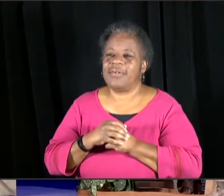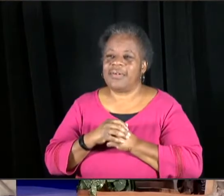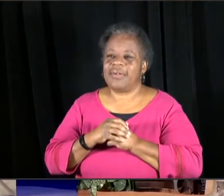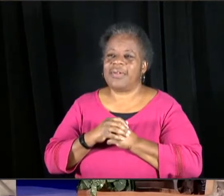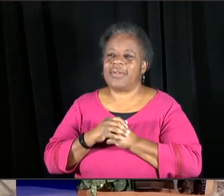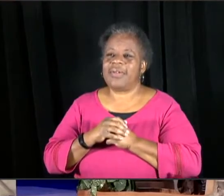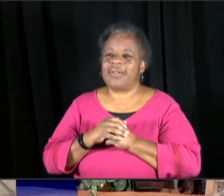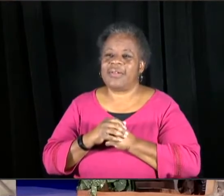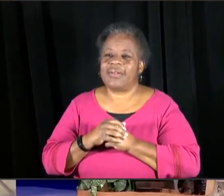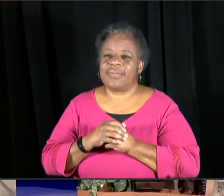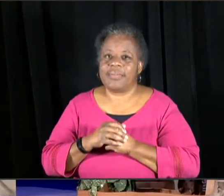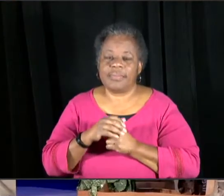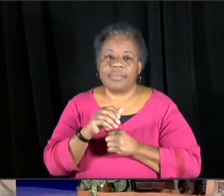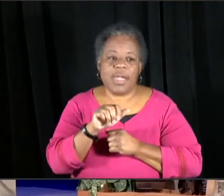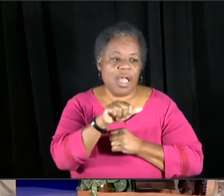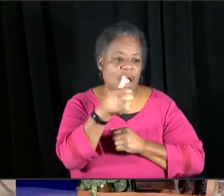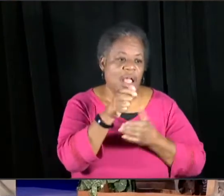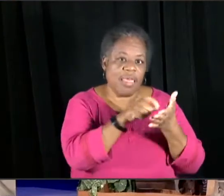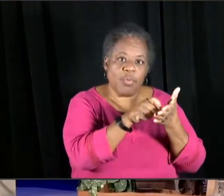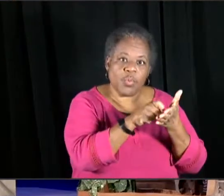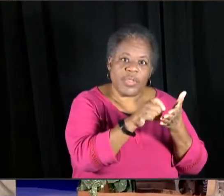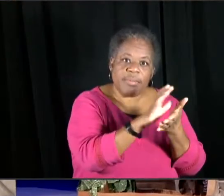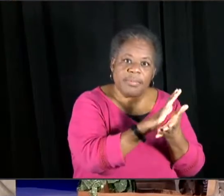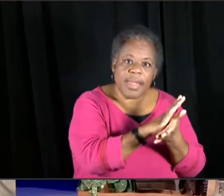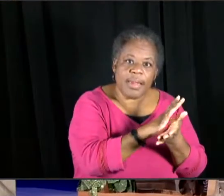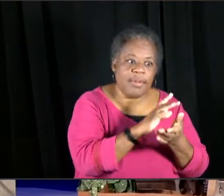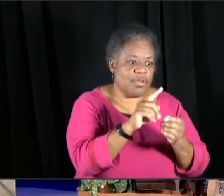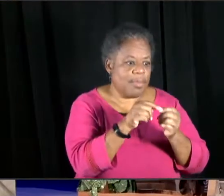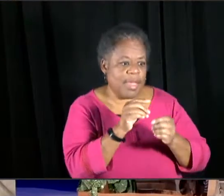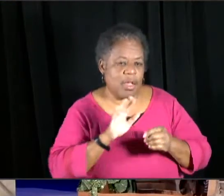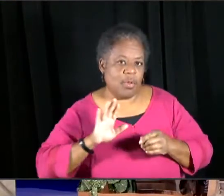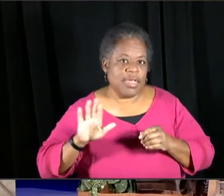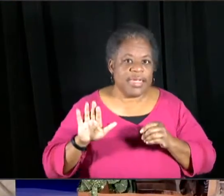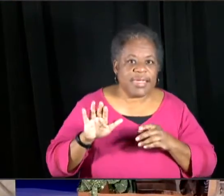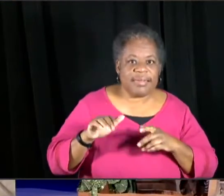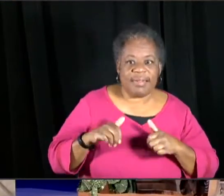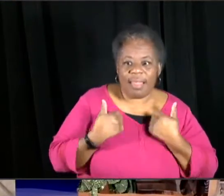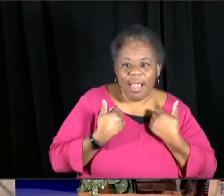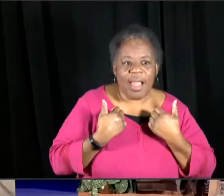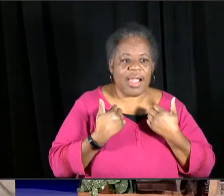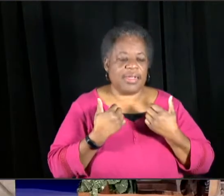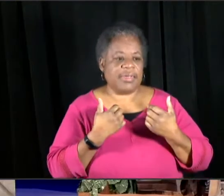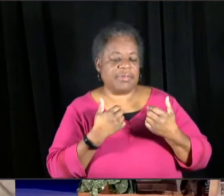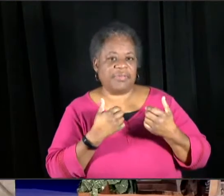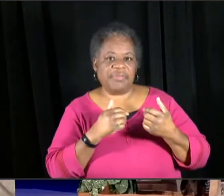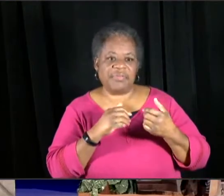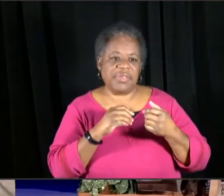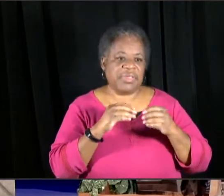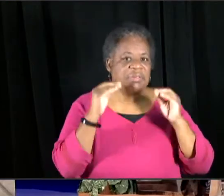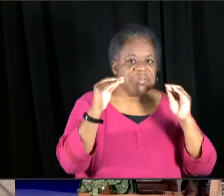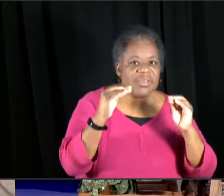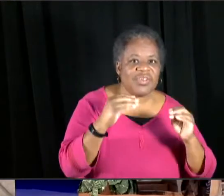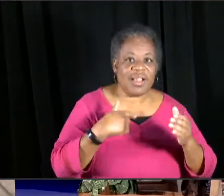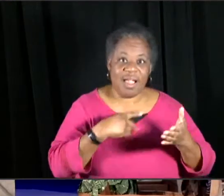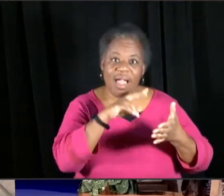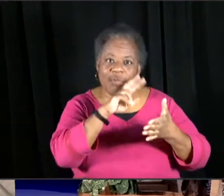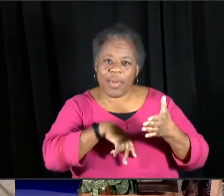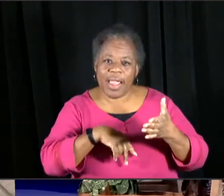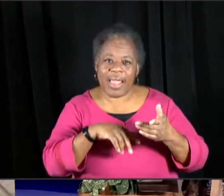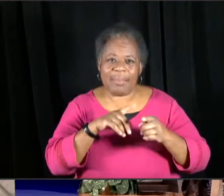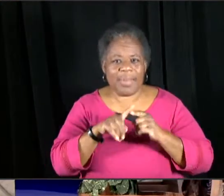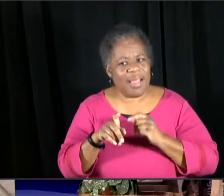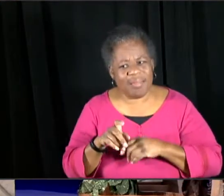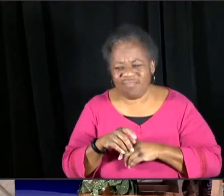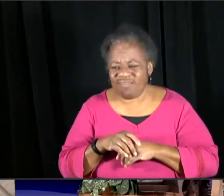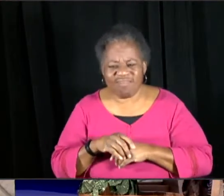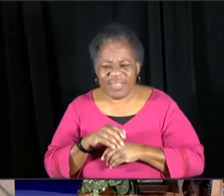There were other written documents circulating about his life and his teachings, and I read them. But they didn't give the full picture.